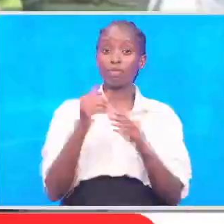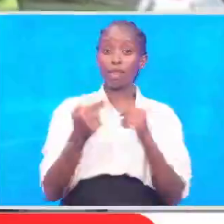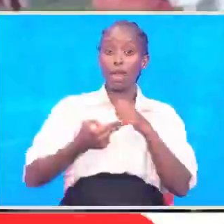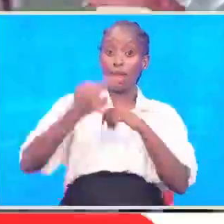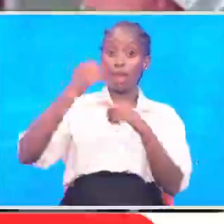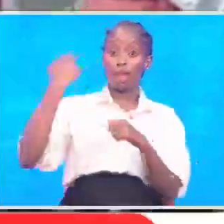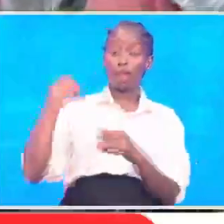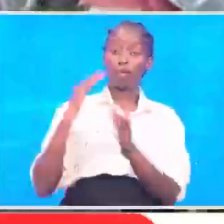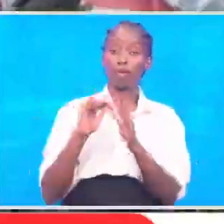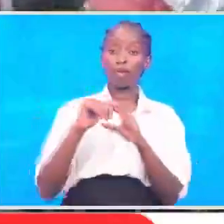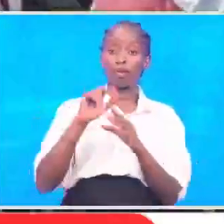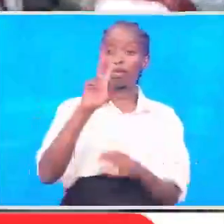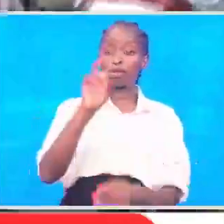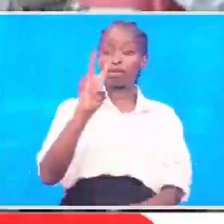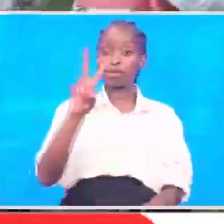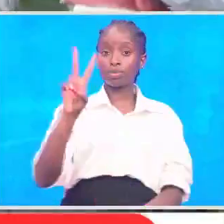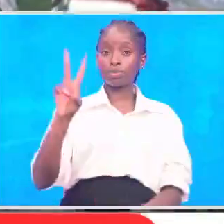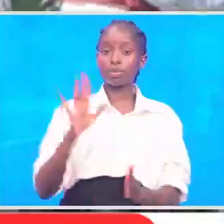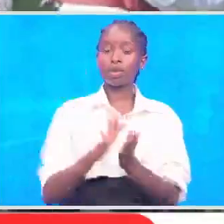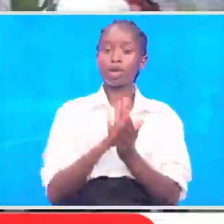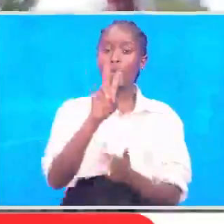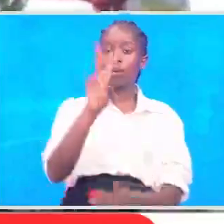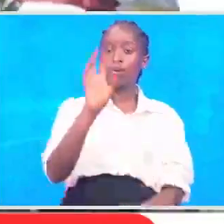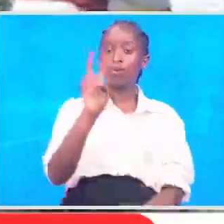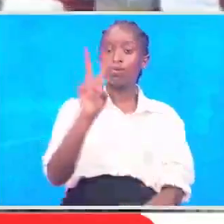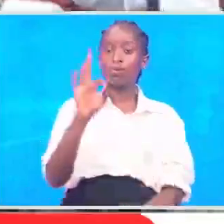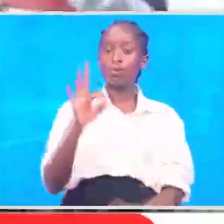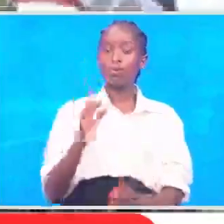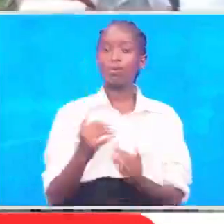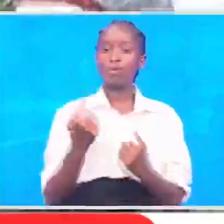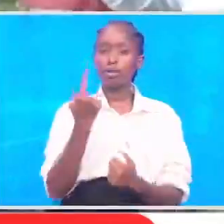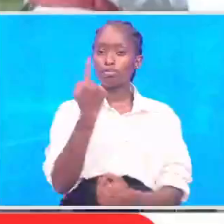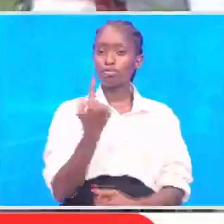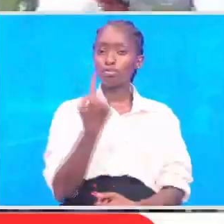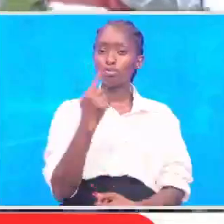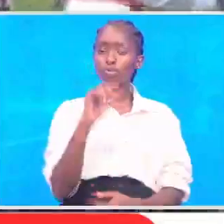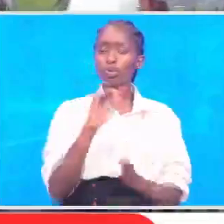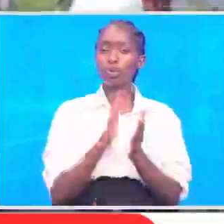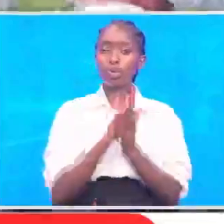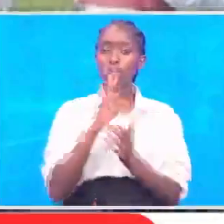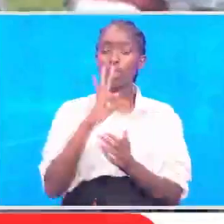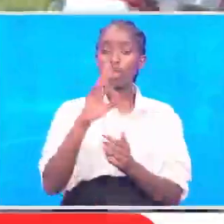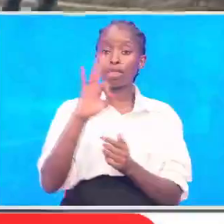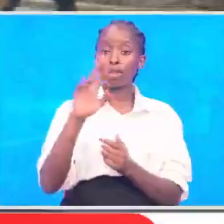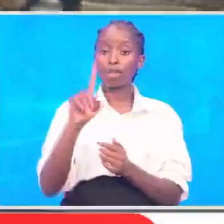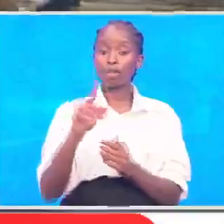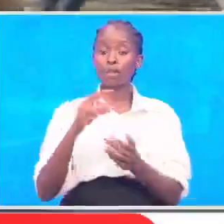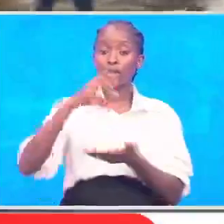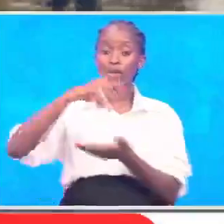2022 and 2023, with 3,936 cases, against a decline of